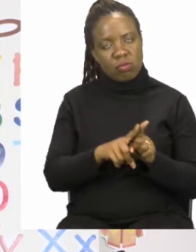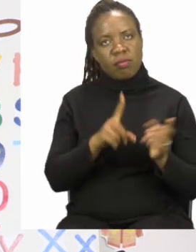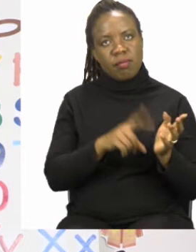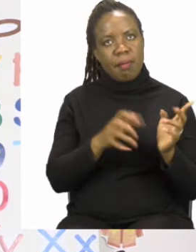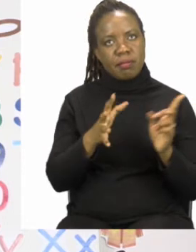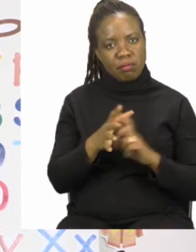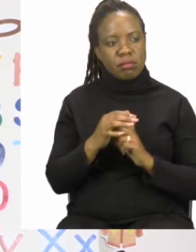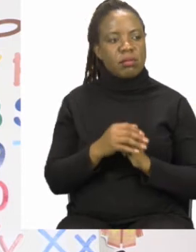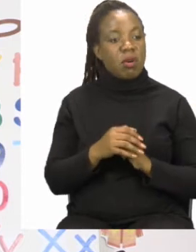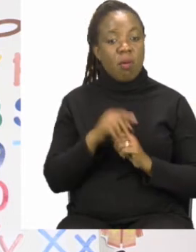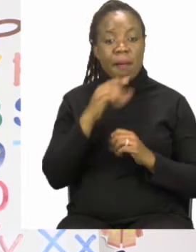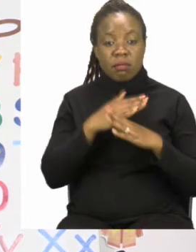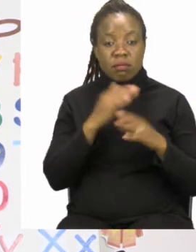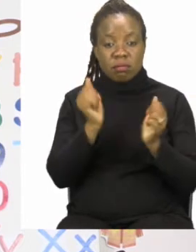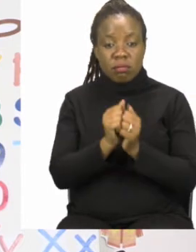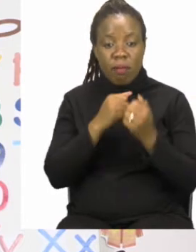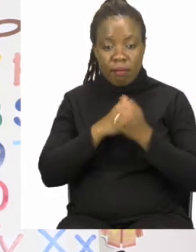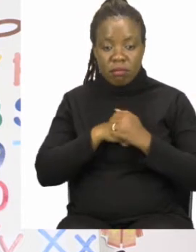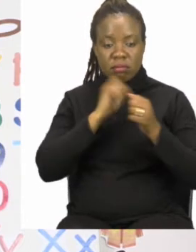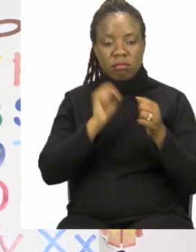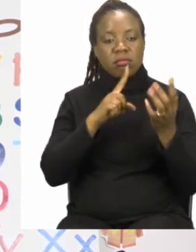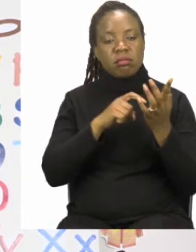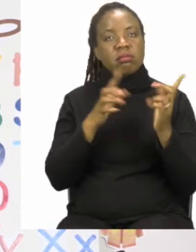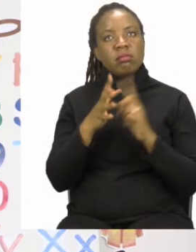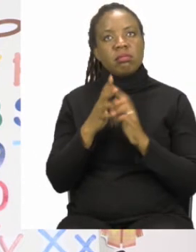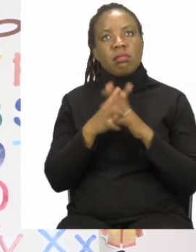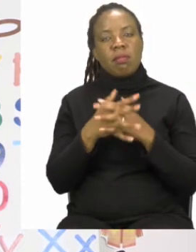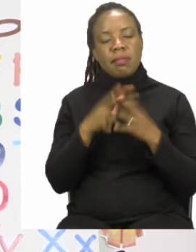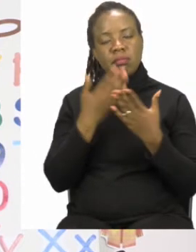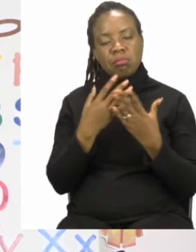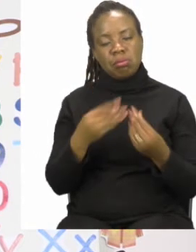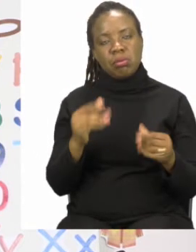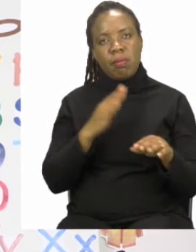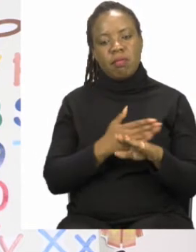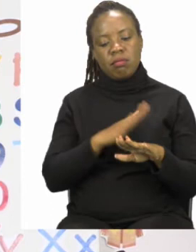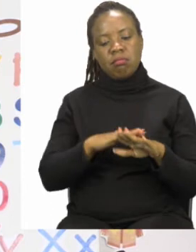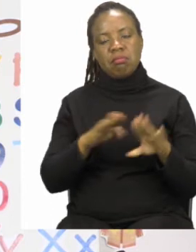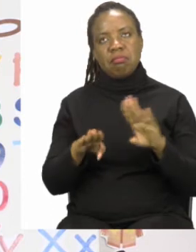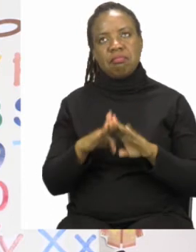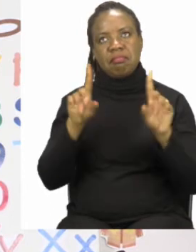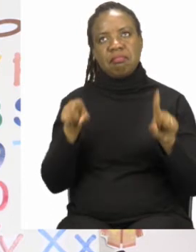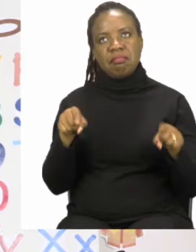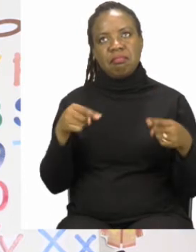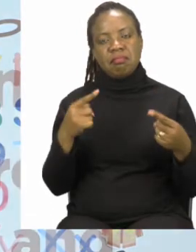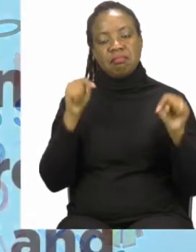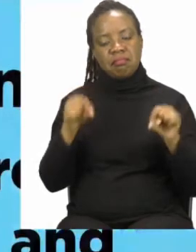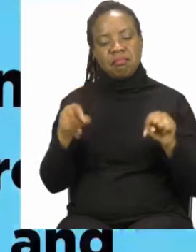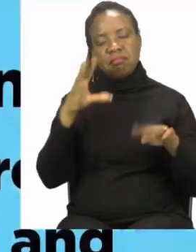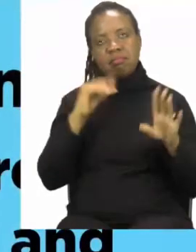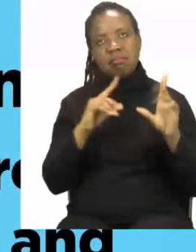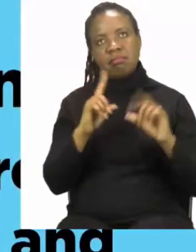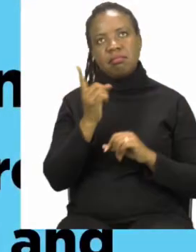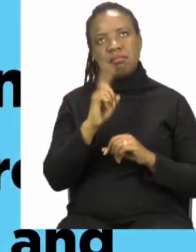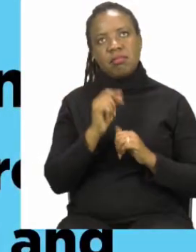also sanitize when you sanitize. Make sure your hands are dry before you touch anything else. For today's lesson,